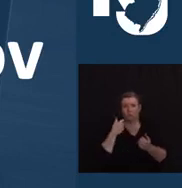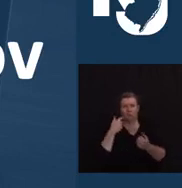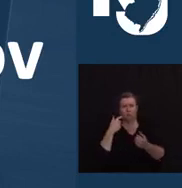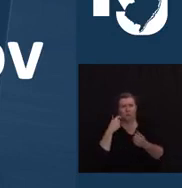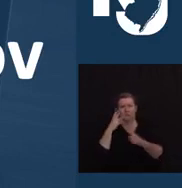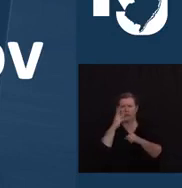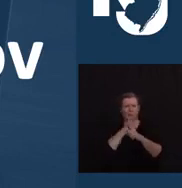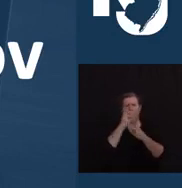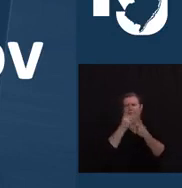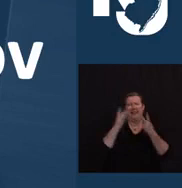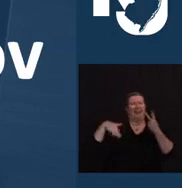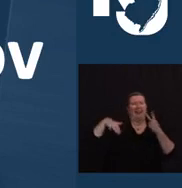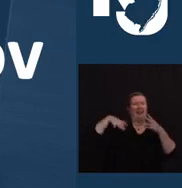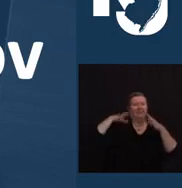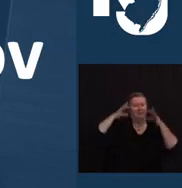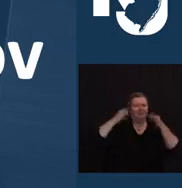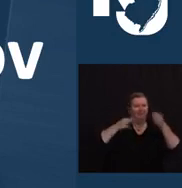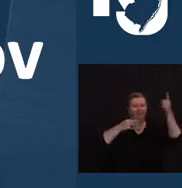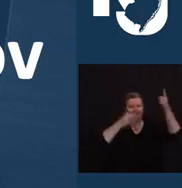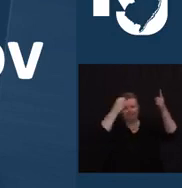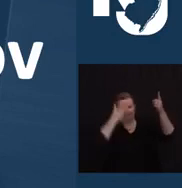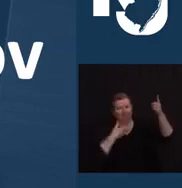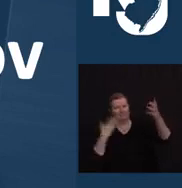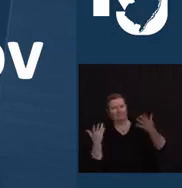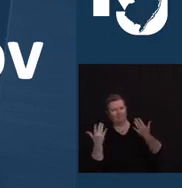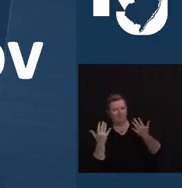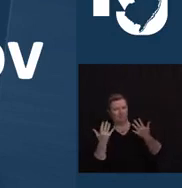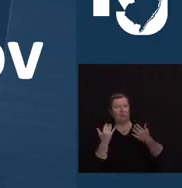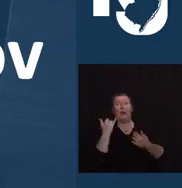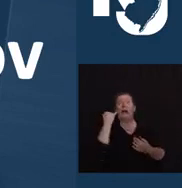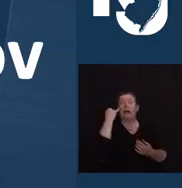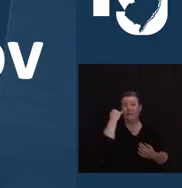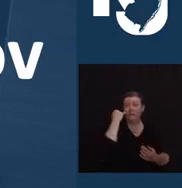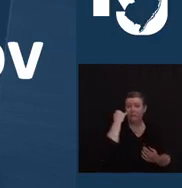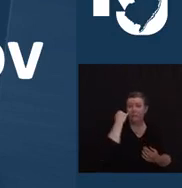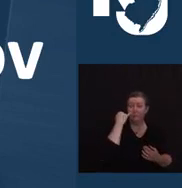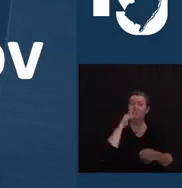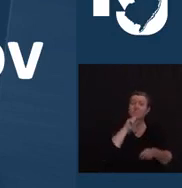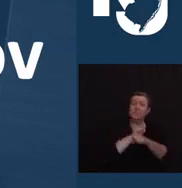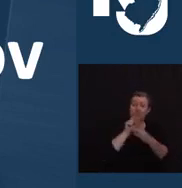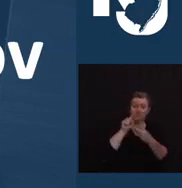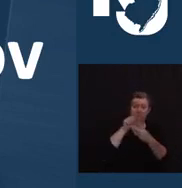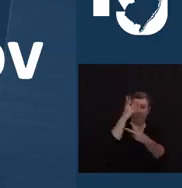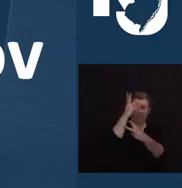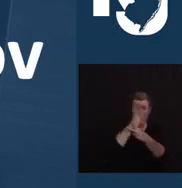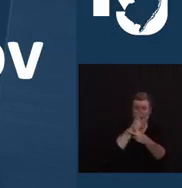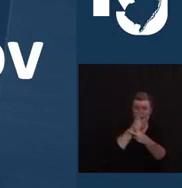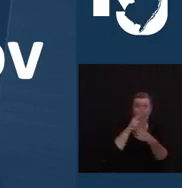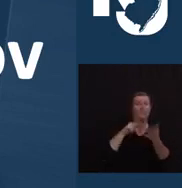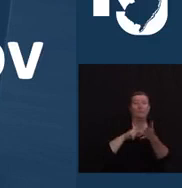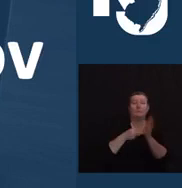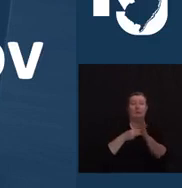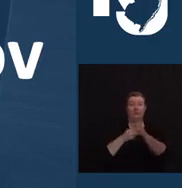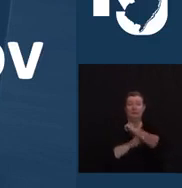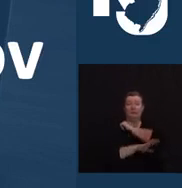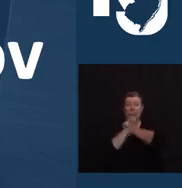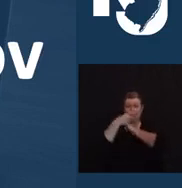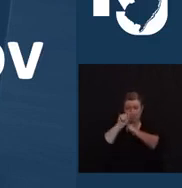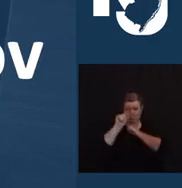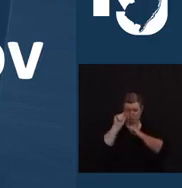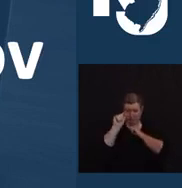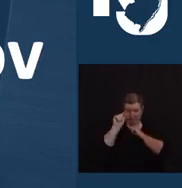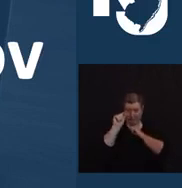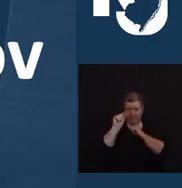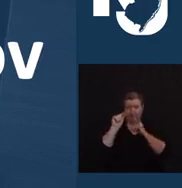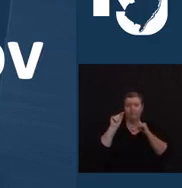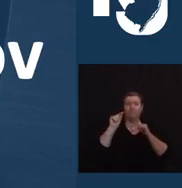have, if it's 6 months, on September 20th, immediately 2.4 million people